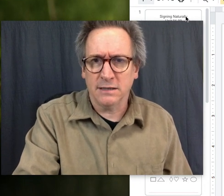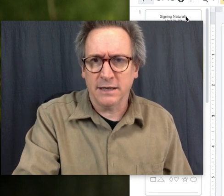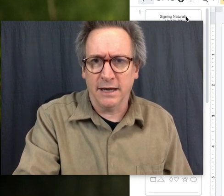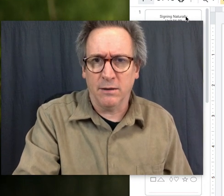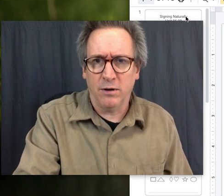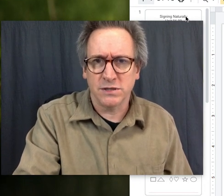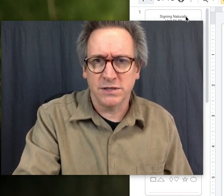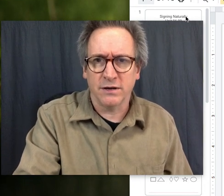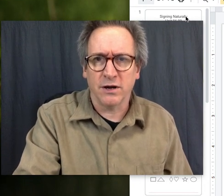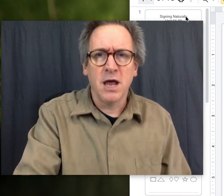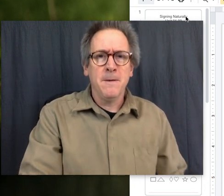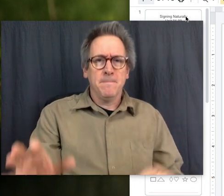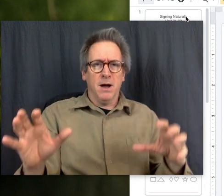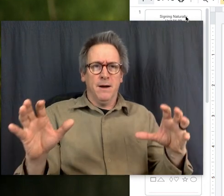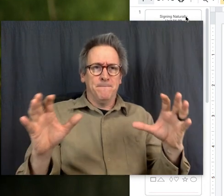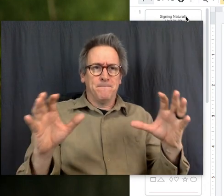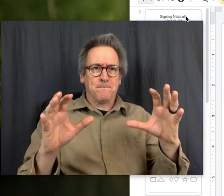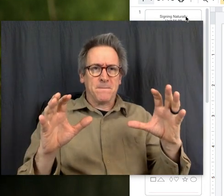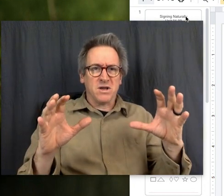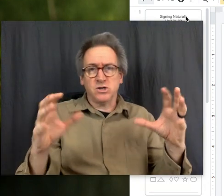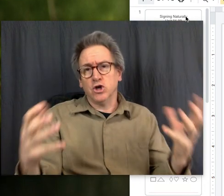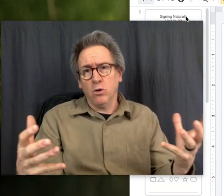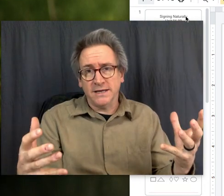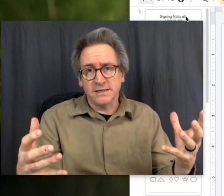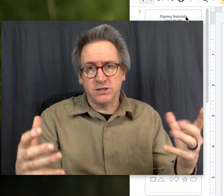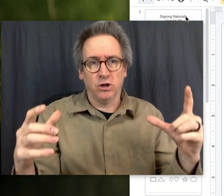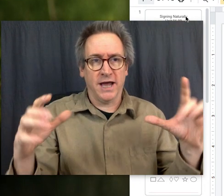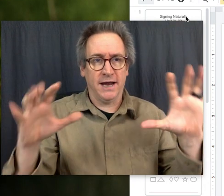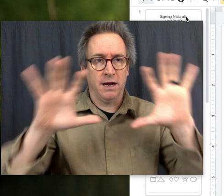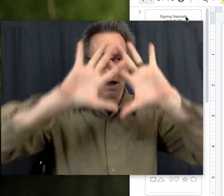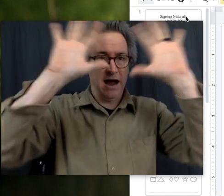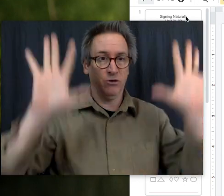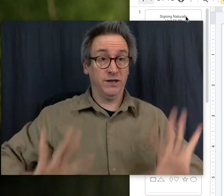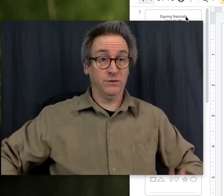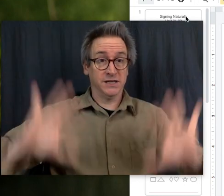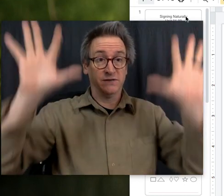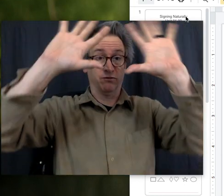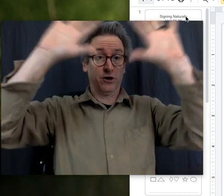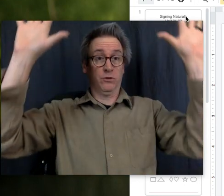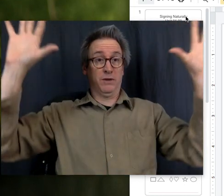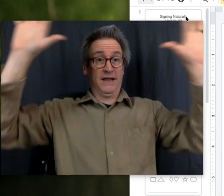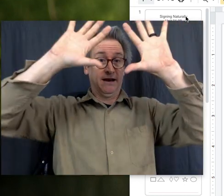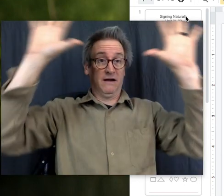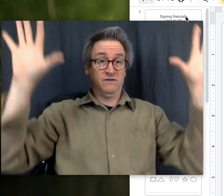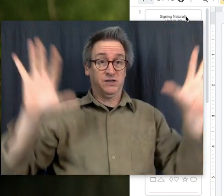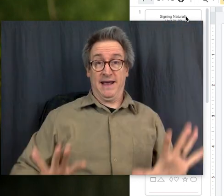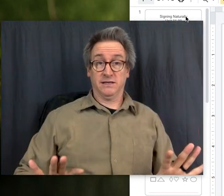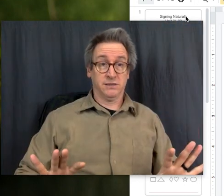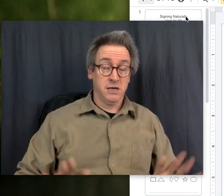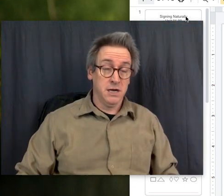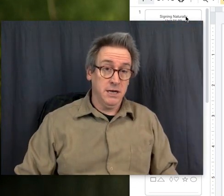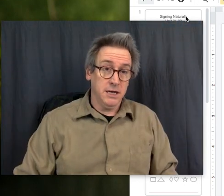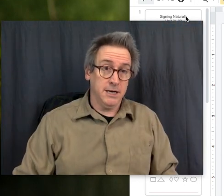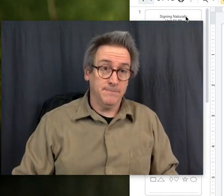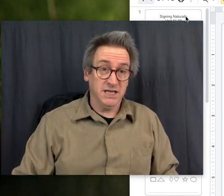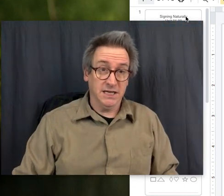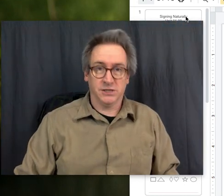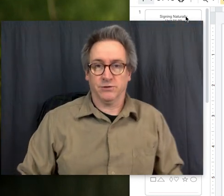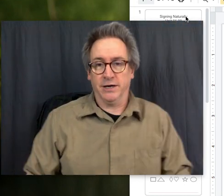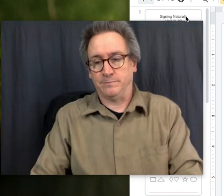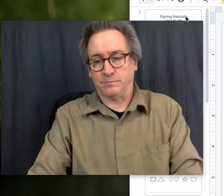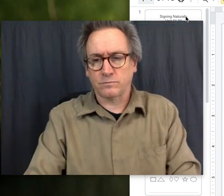And again, I'll post it. So the goal is to look at how do we use this vertical plane of space